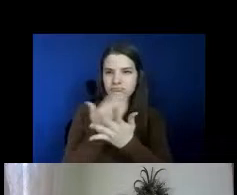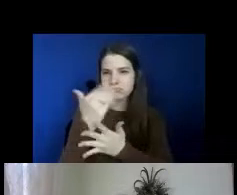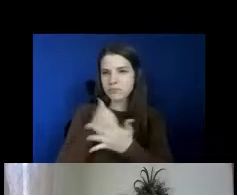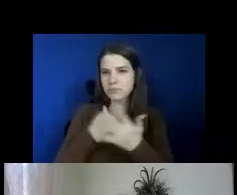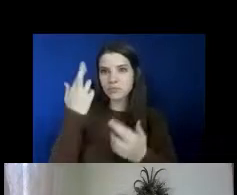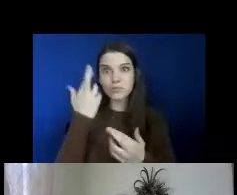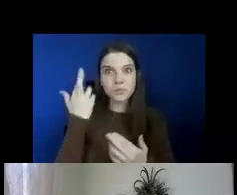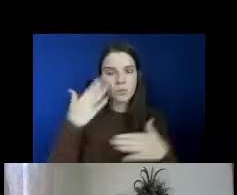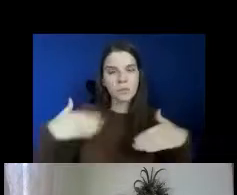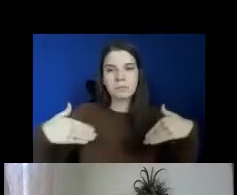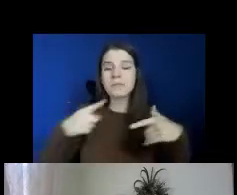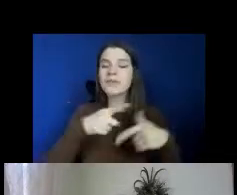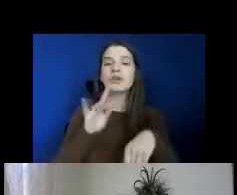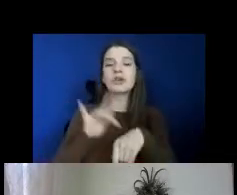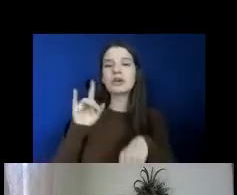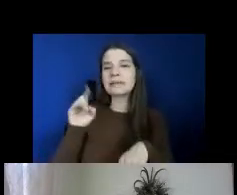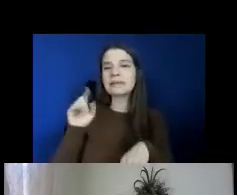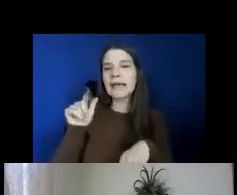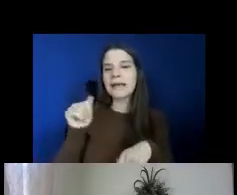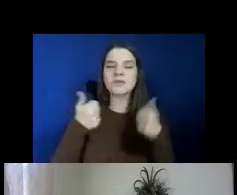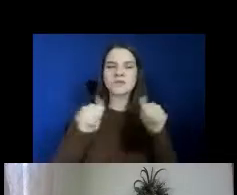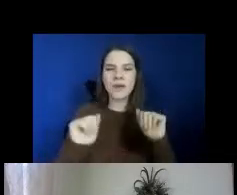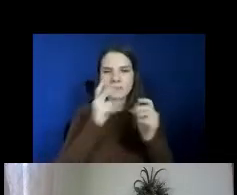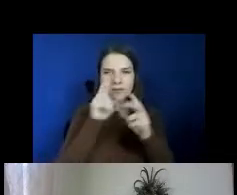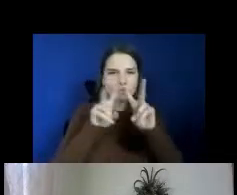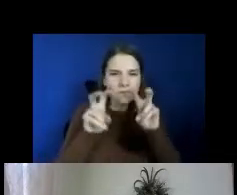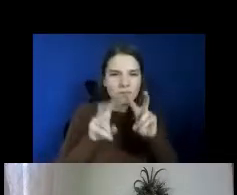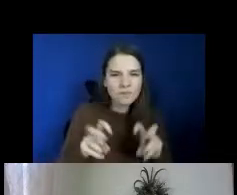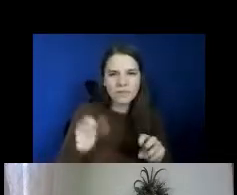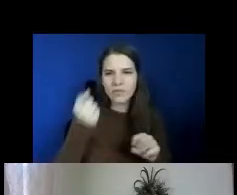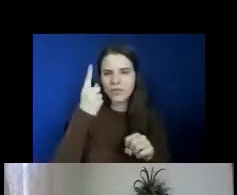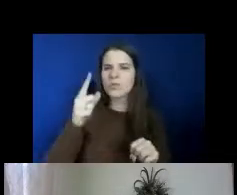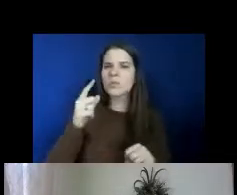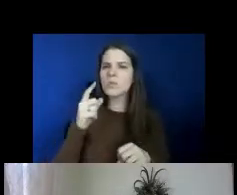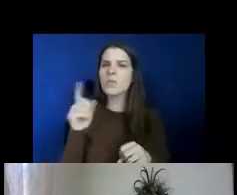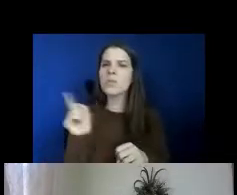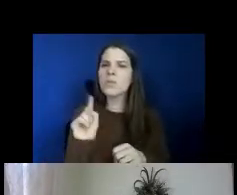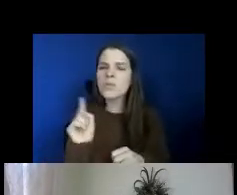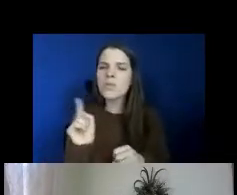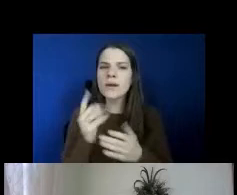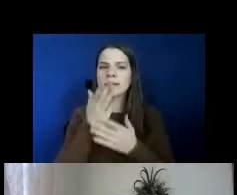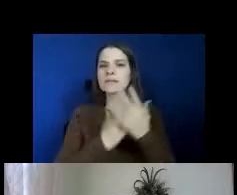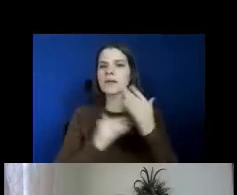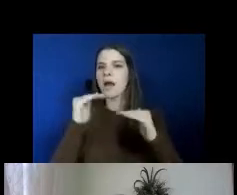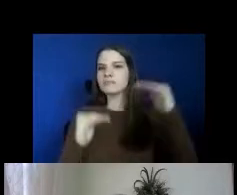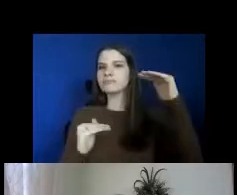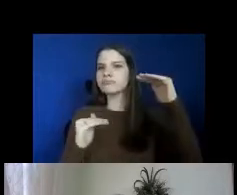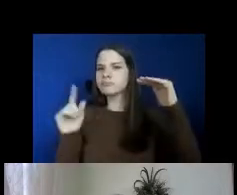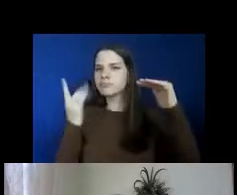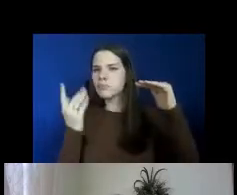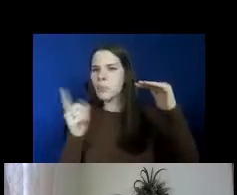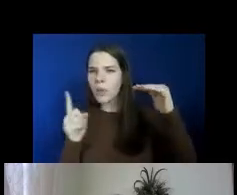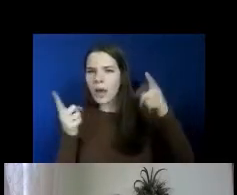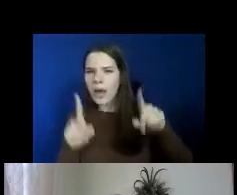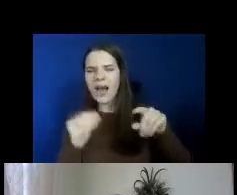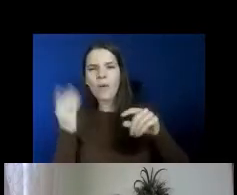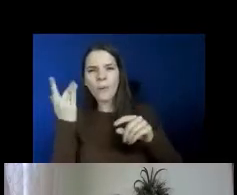data and then trying to dive in and understand where some of the disparities are happening and why.